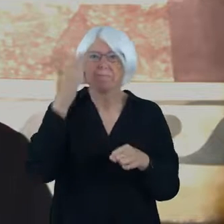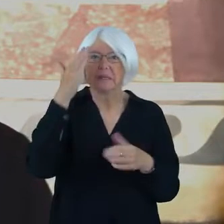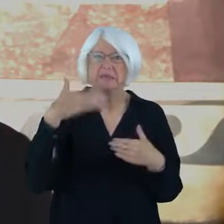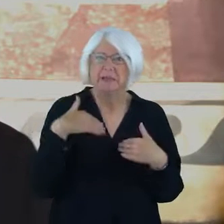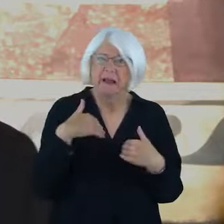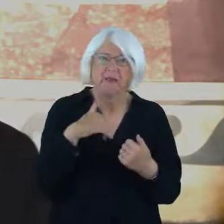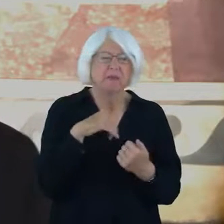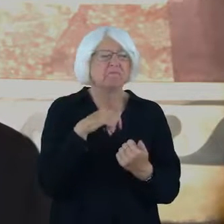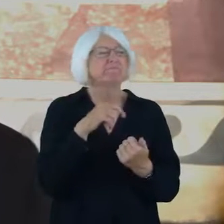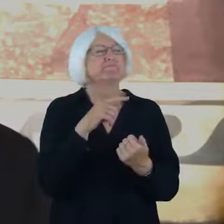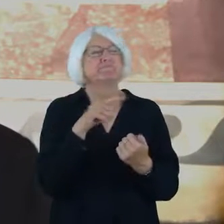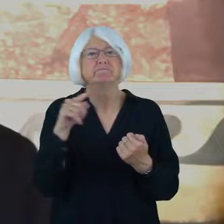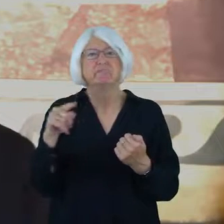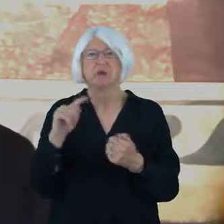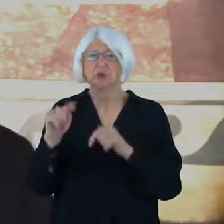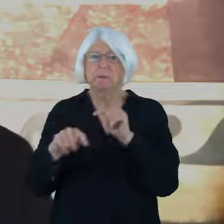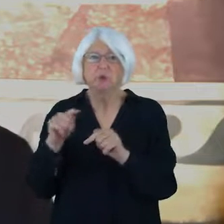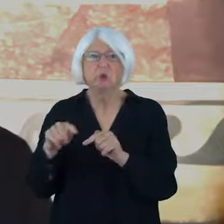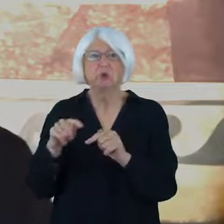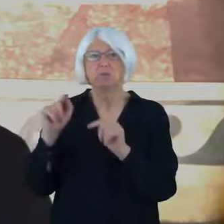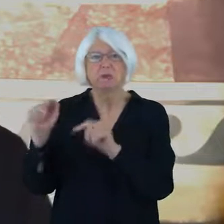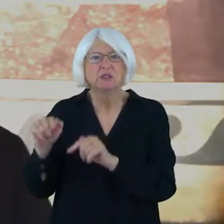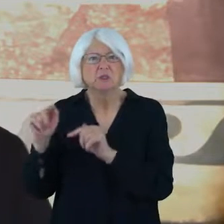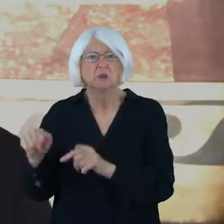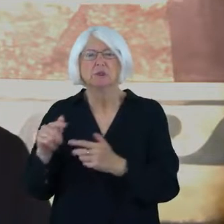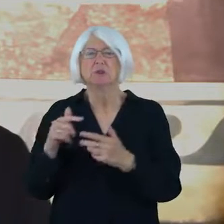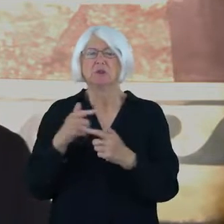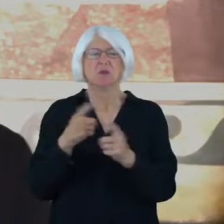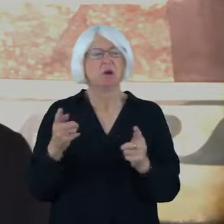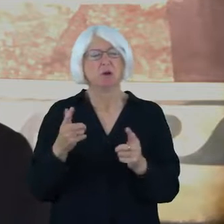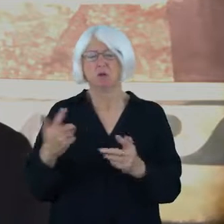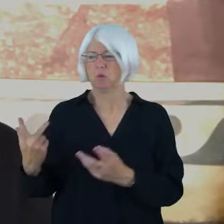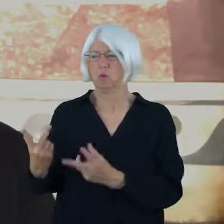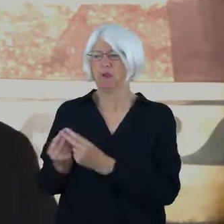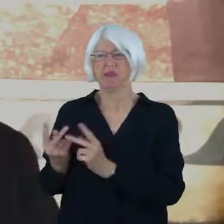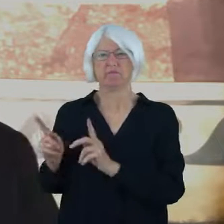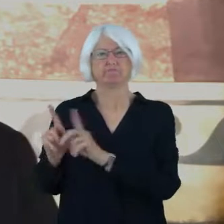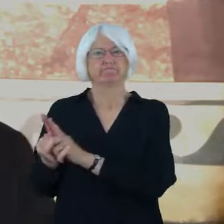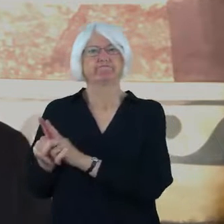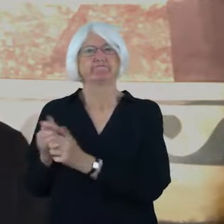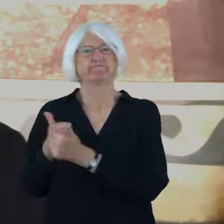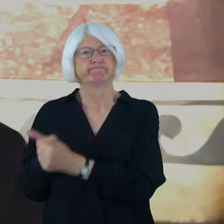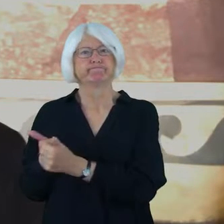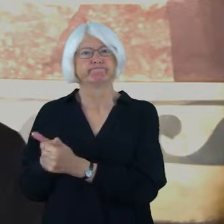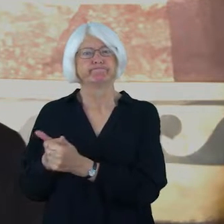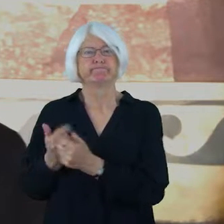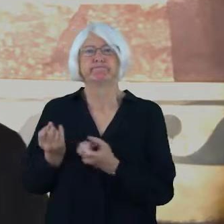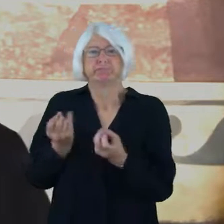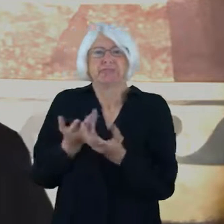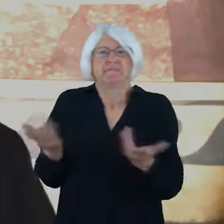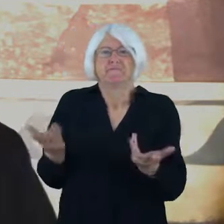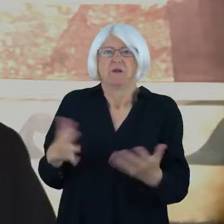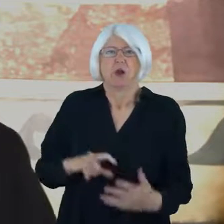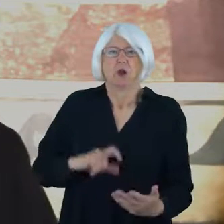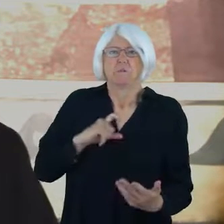health, those who are abused and persecuted, and those who stand in solidarity with them. Give them confidence in